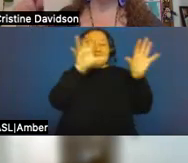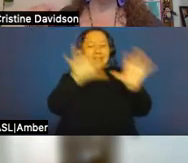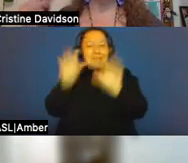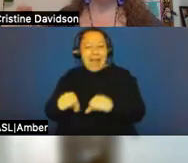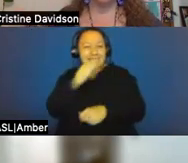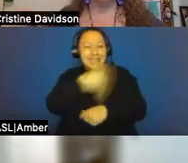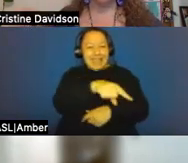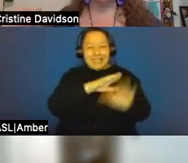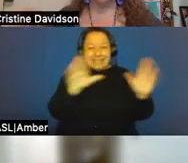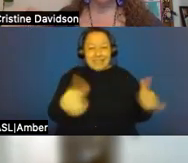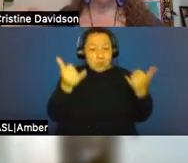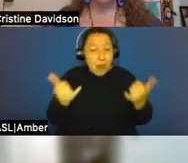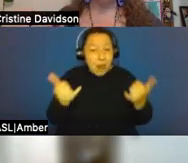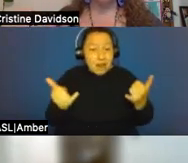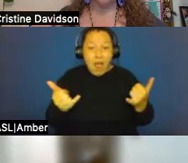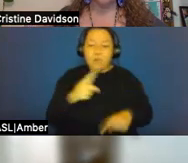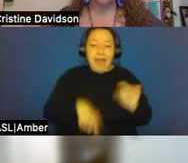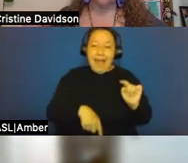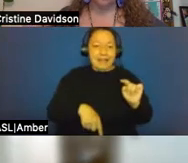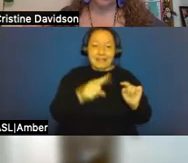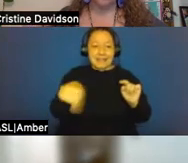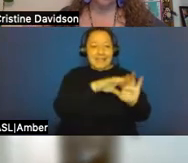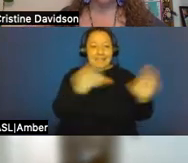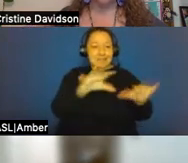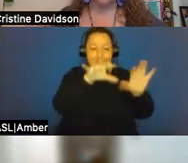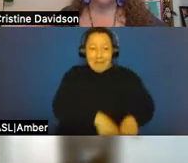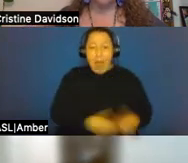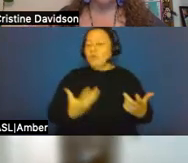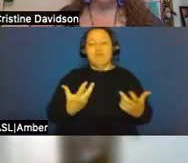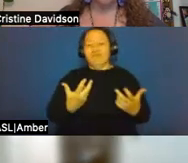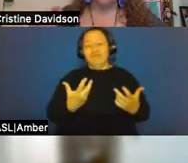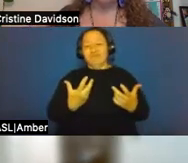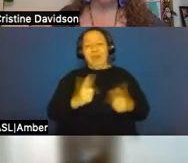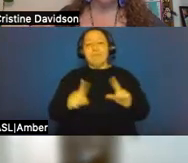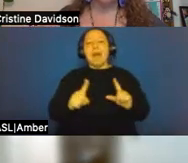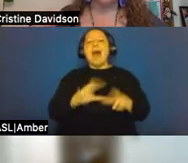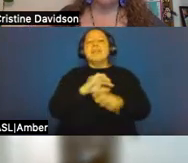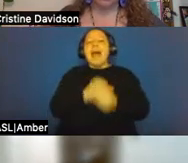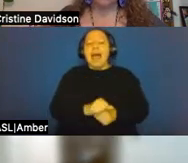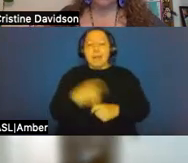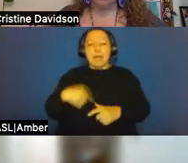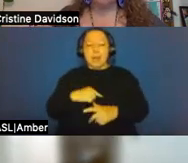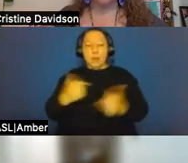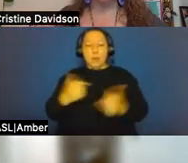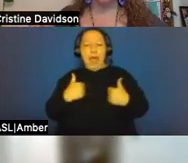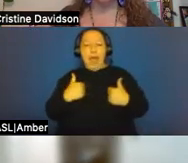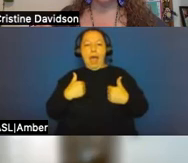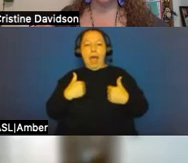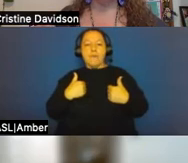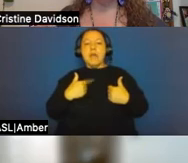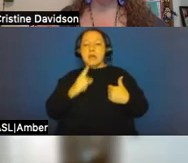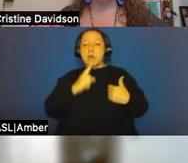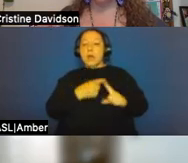interrupting our habits around them, right? If you wanted to look into a deeper to dismantling them, like in